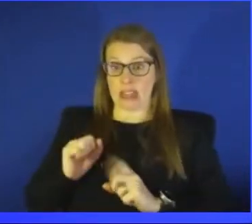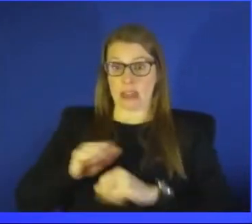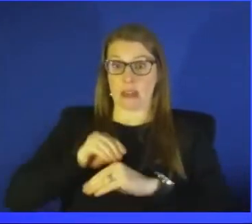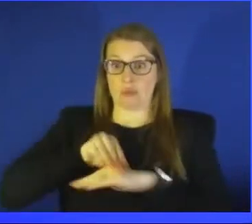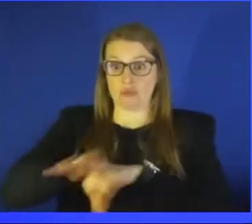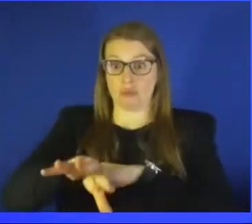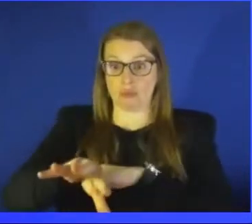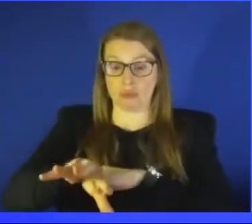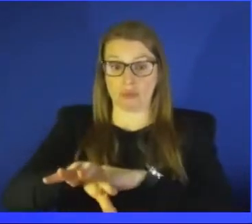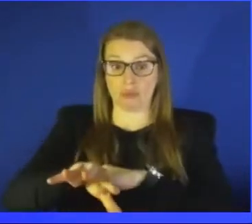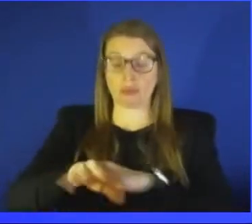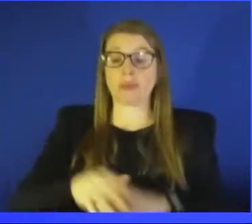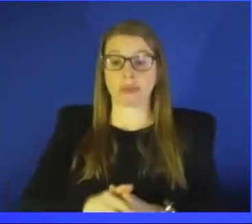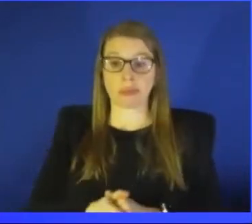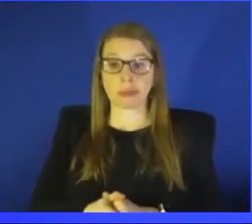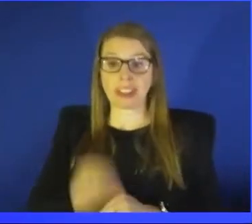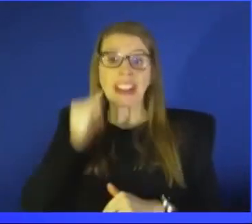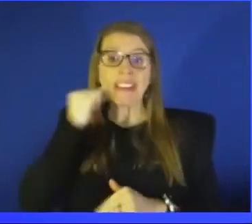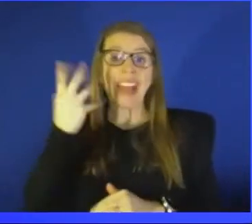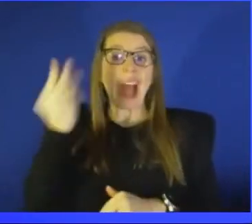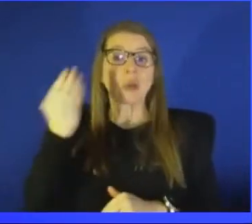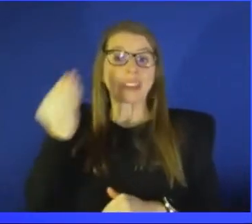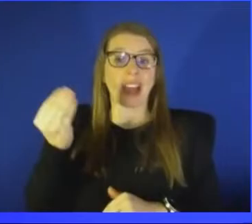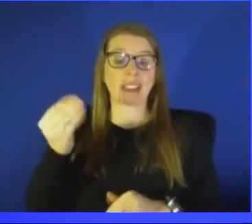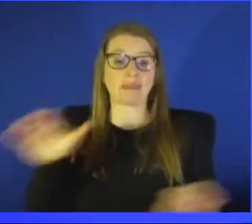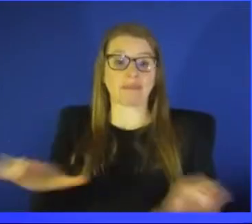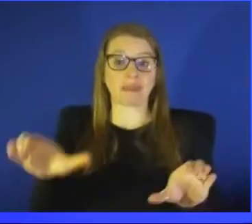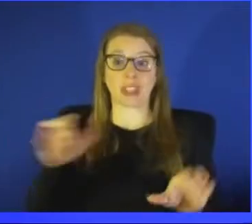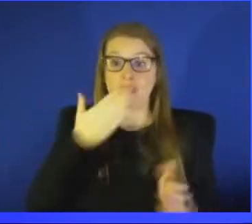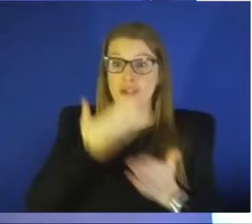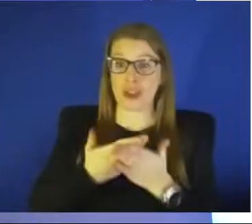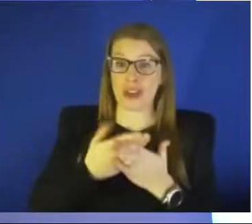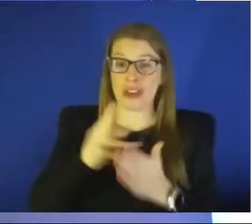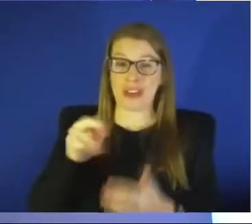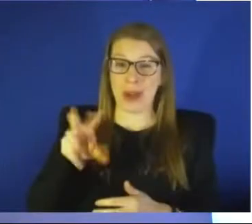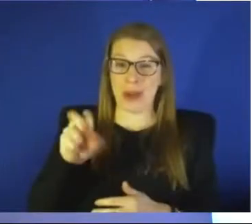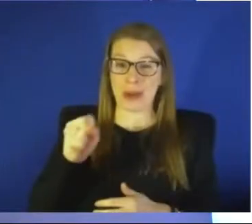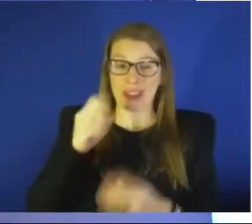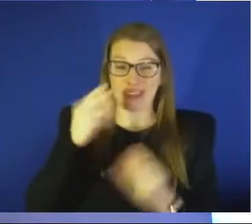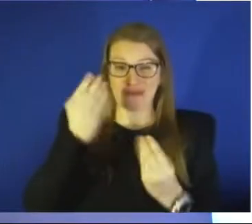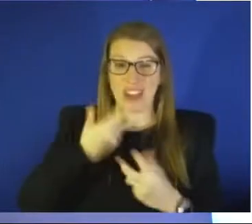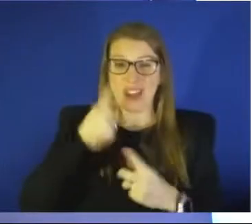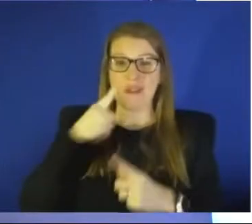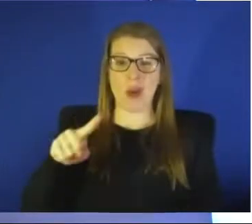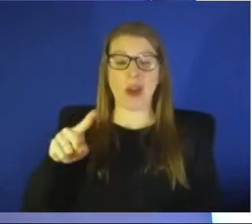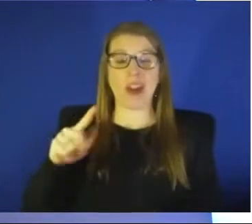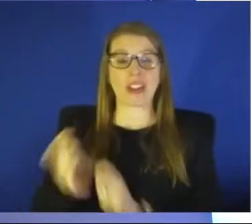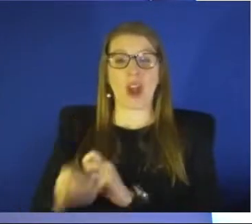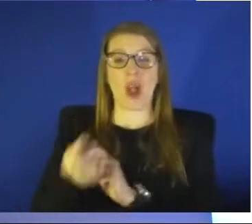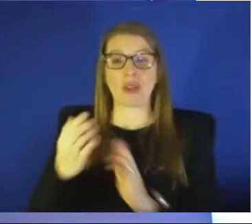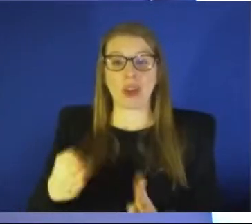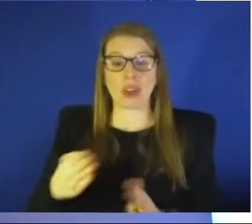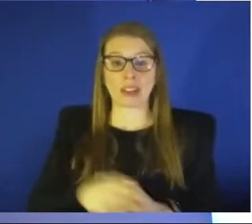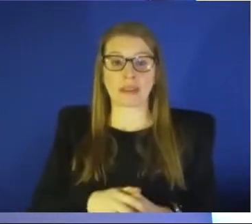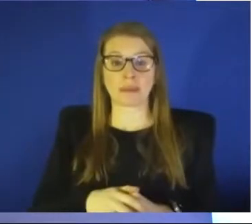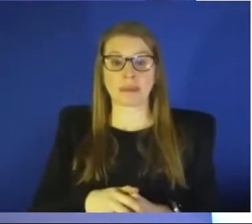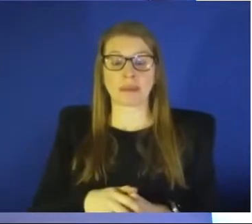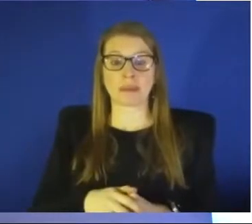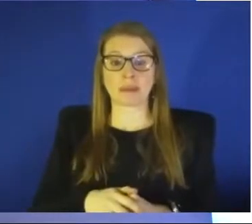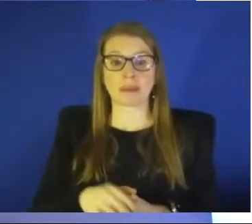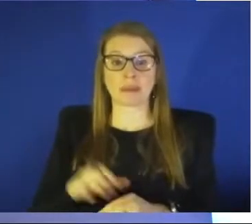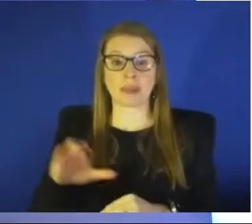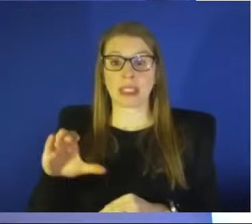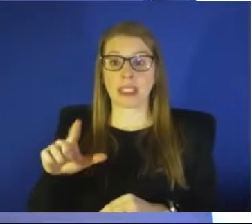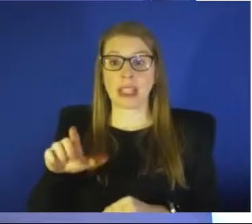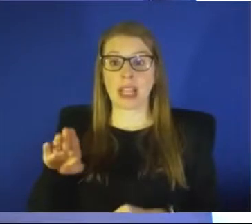these activities outdoors. Which is great news for golfers. Yeah, you're absolutely. Golfing outside. When it comes to clubs and carts, you're not always golfing with